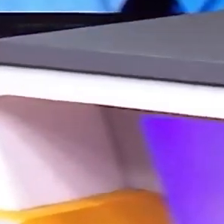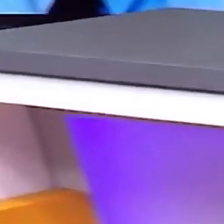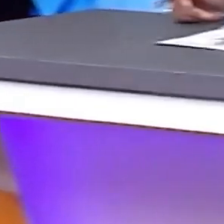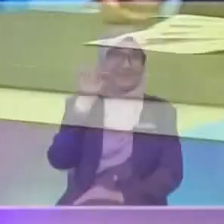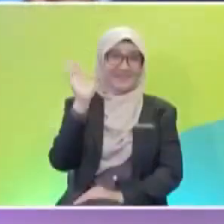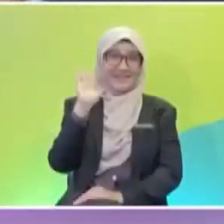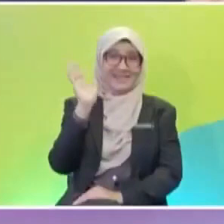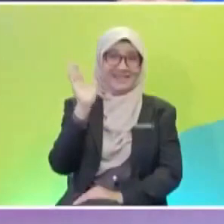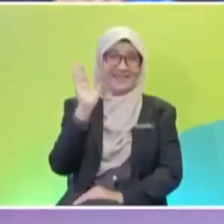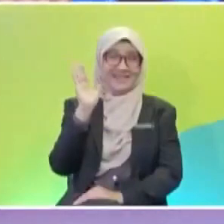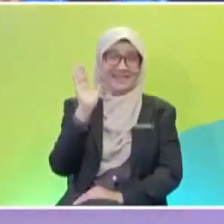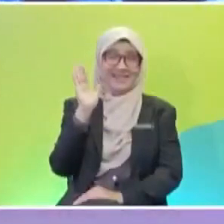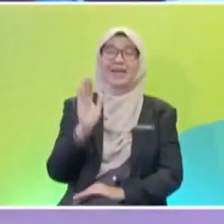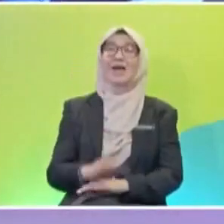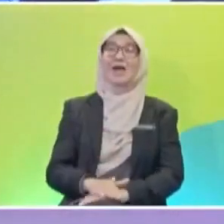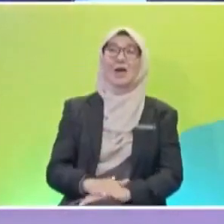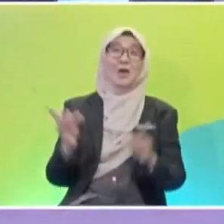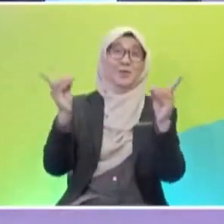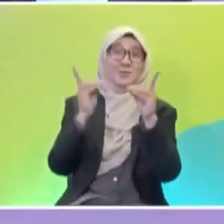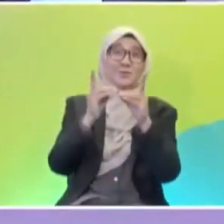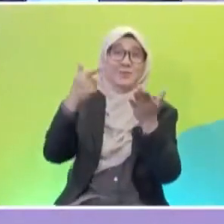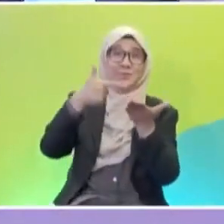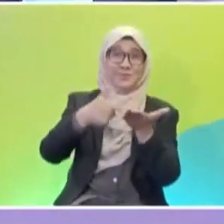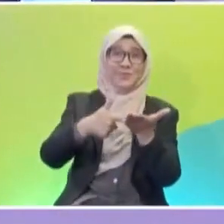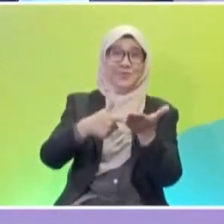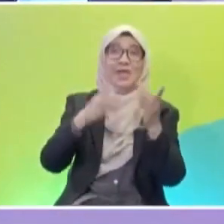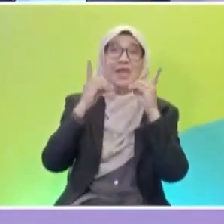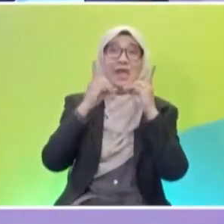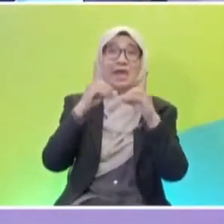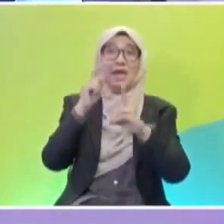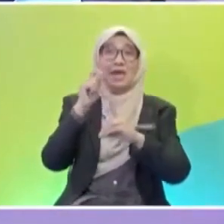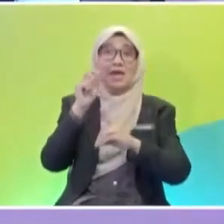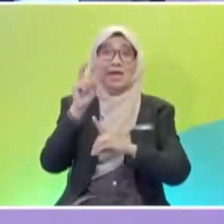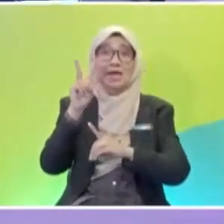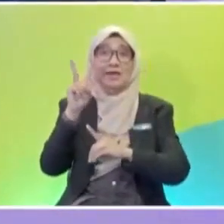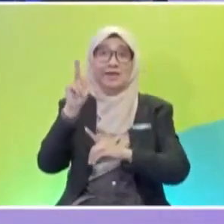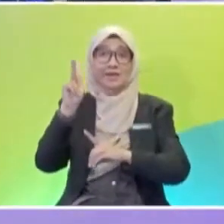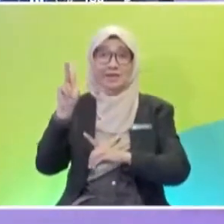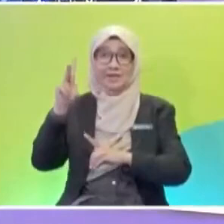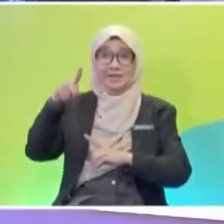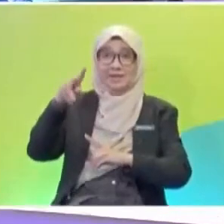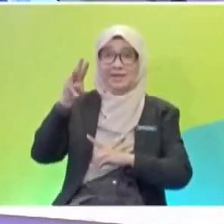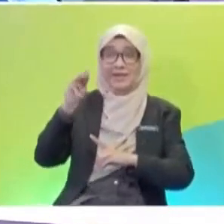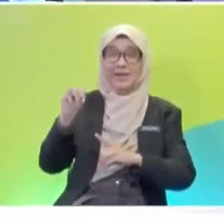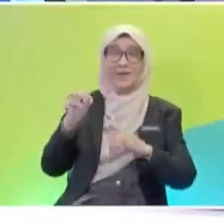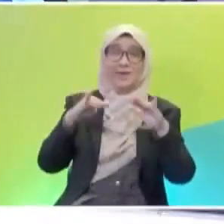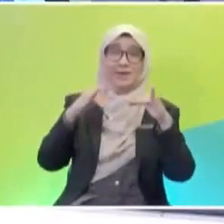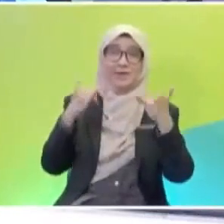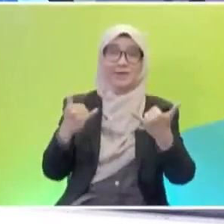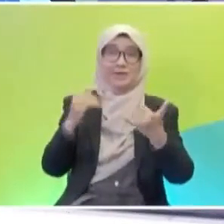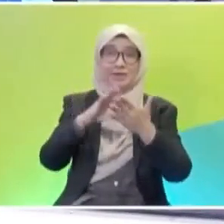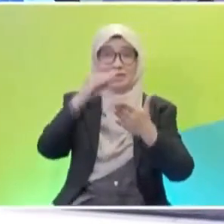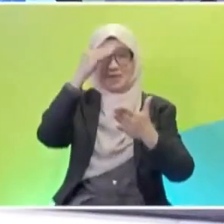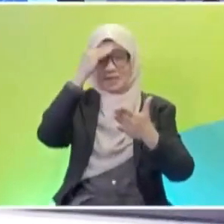Hi pupils, welcome back to Didik TV KPM for our slot Menengah Atas. Now today we're learning Bahasa Inggeris with